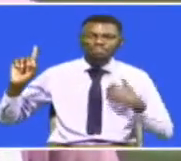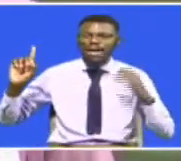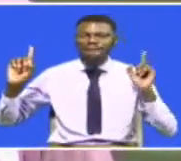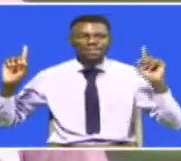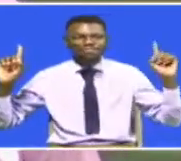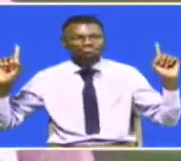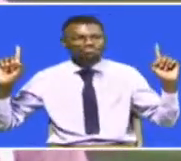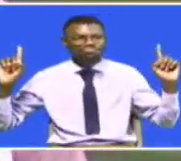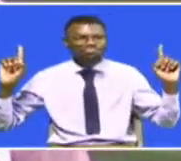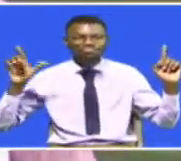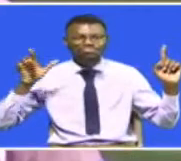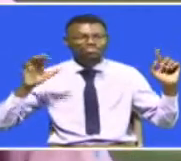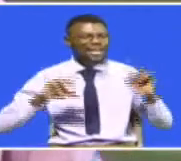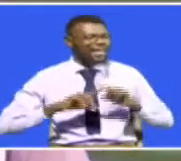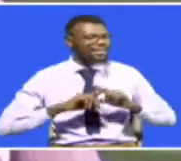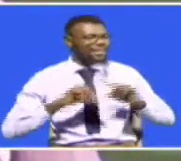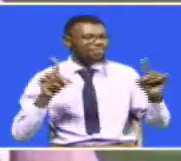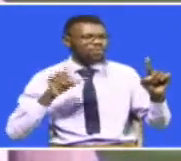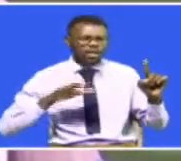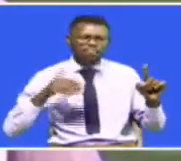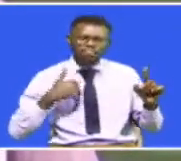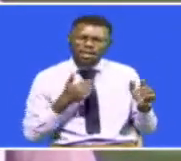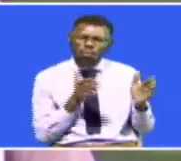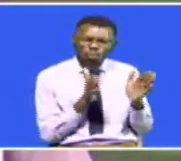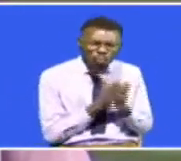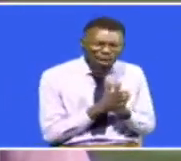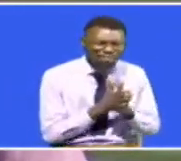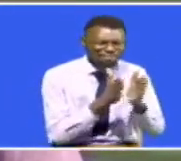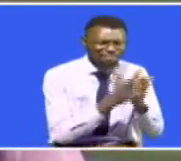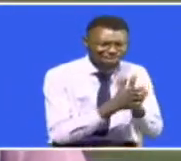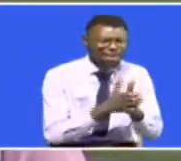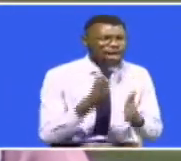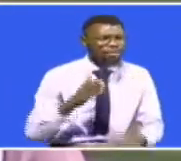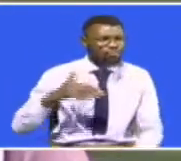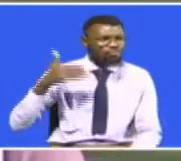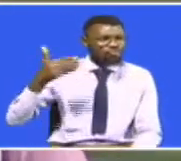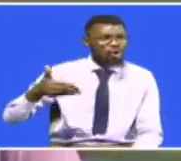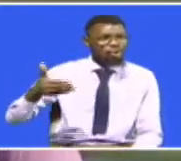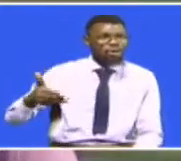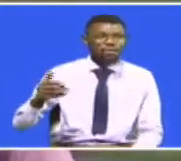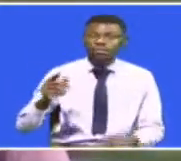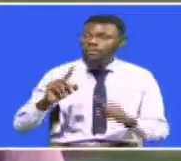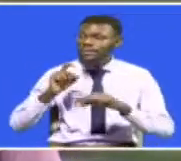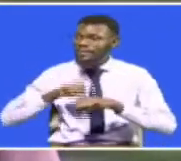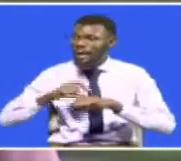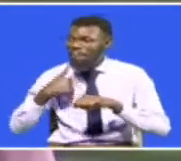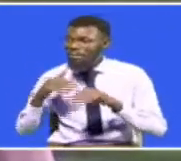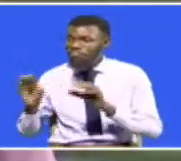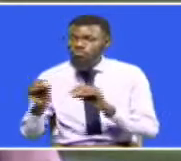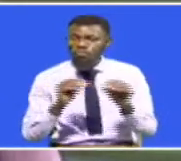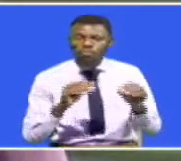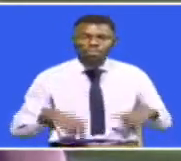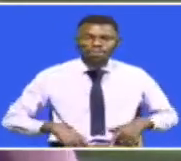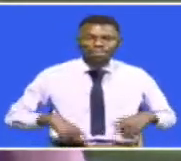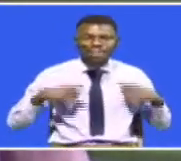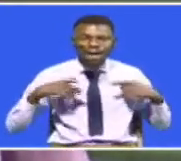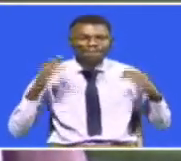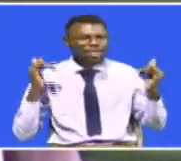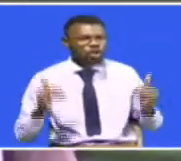nyingine tofauti, na nimemzoea. Sasa uko kwenda kuanza maisha mengine mpya ni